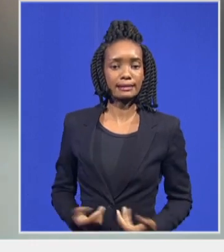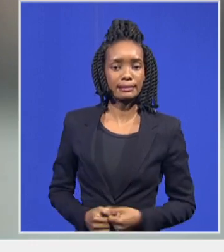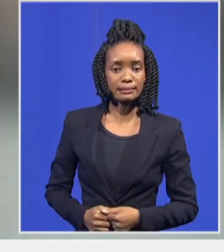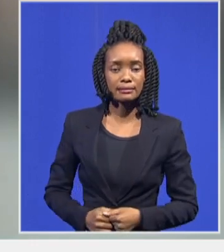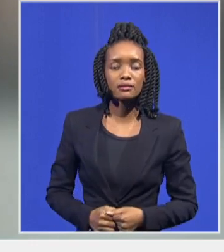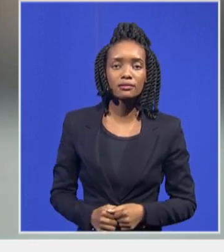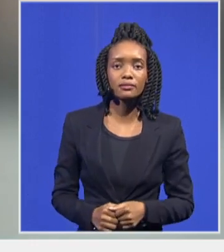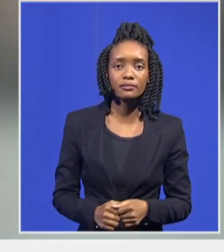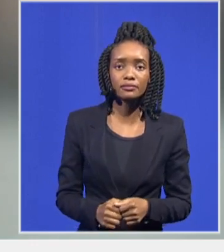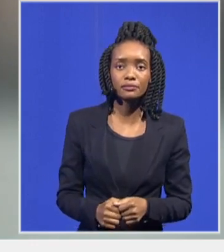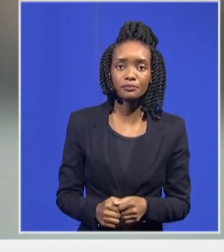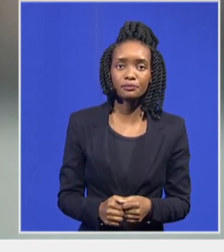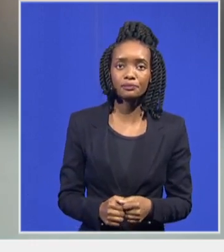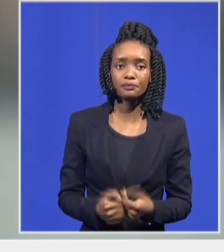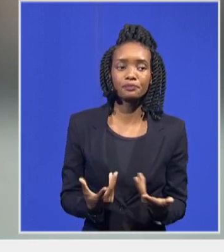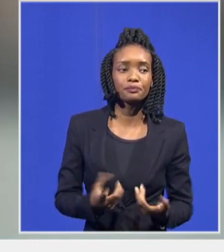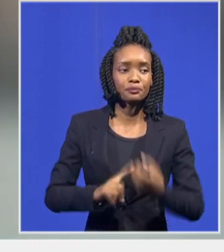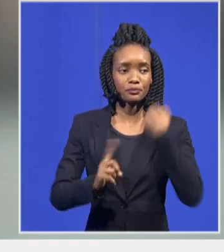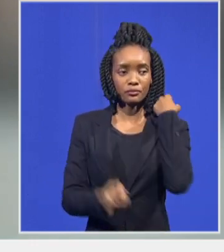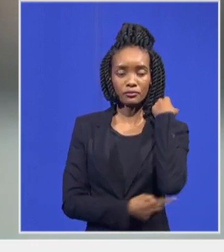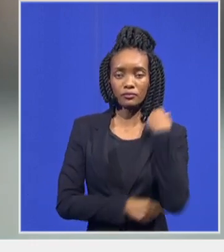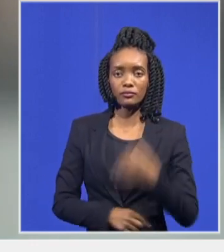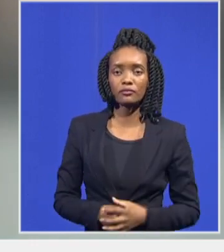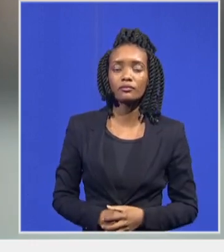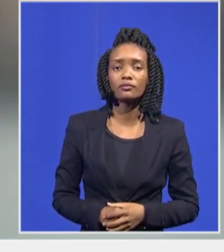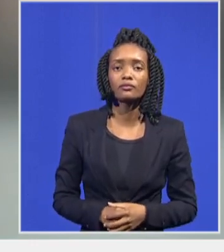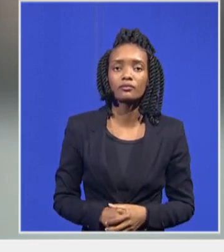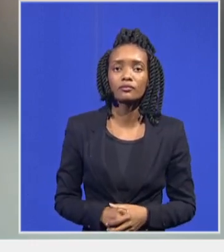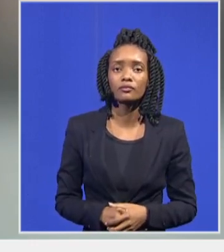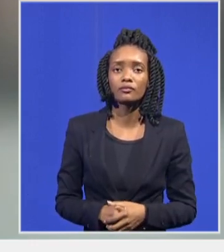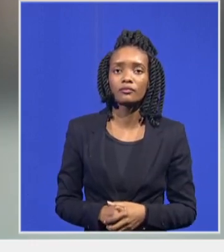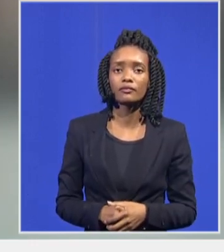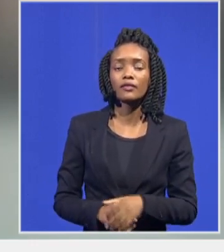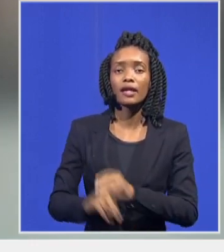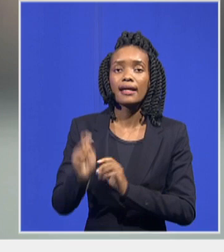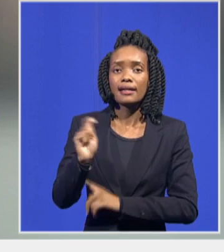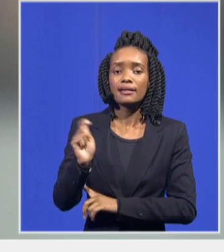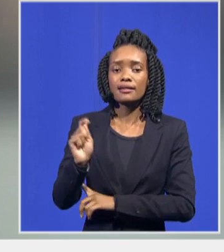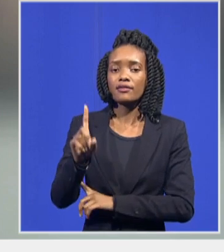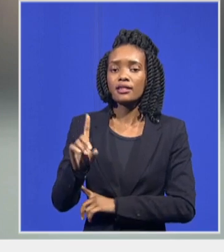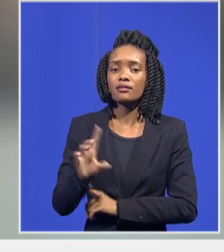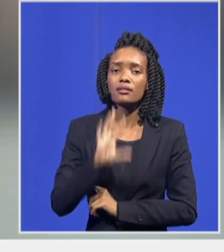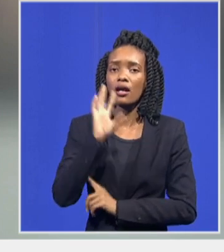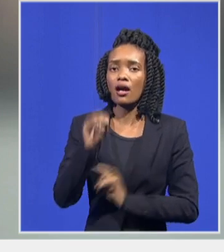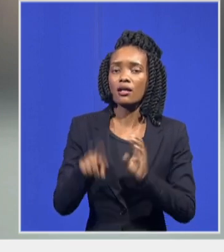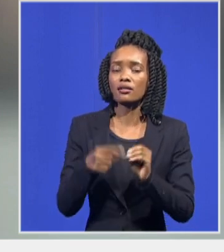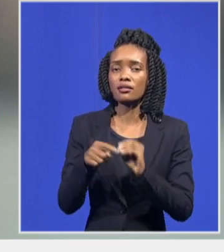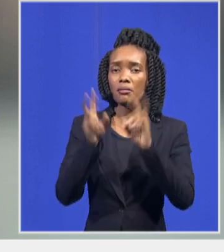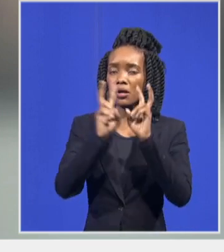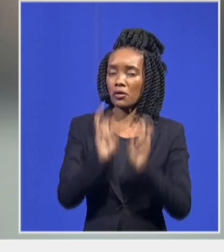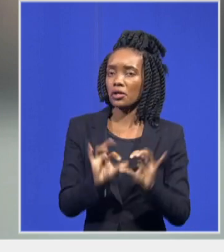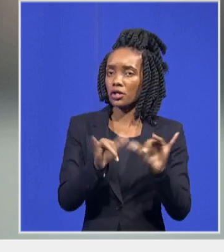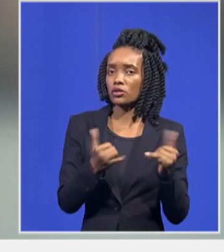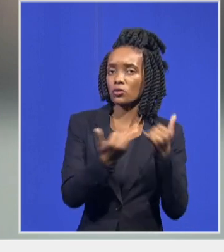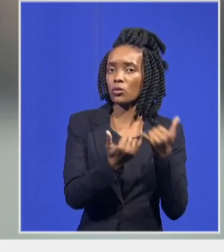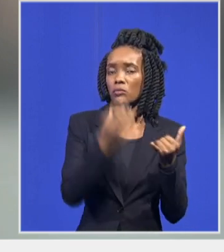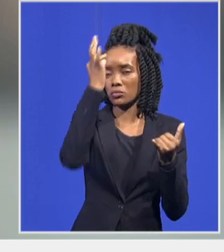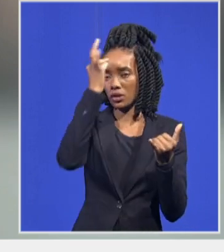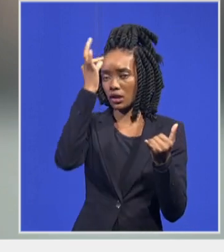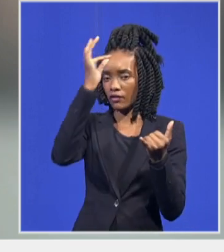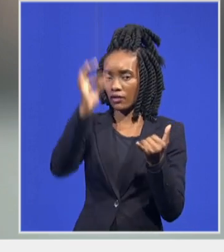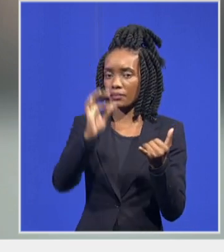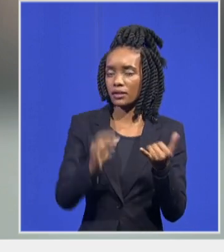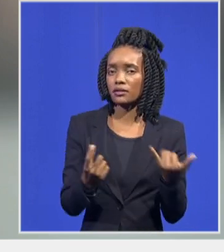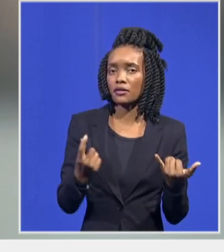Given this, and then lastly, Terence asks about the state of Eskom and government financing,